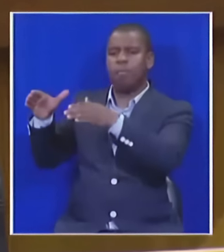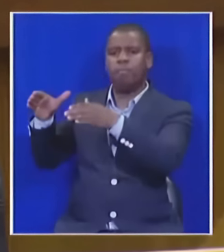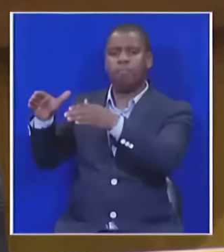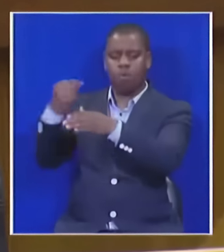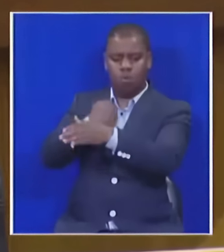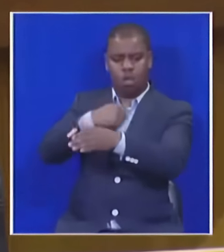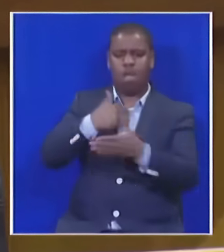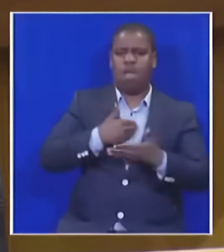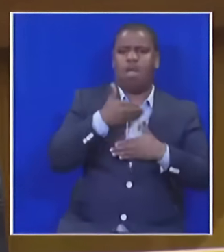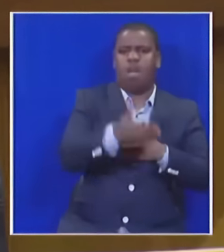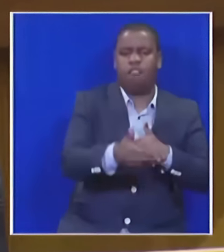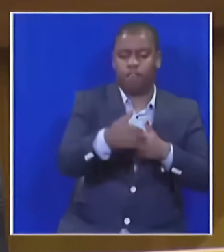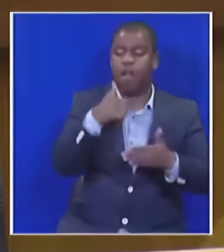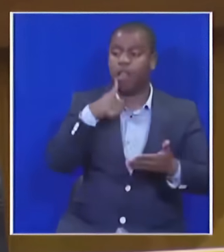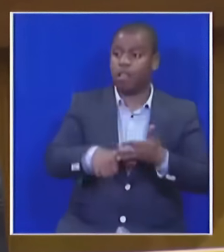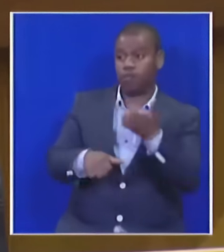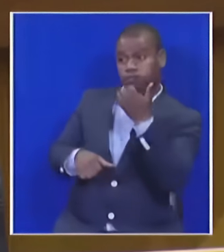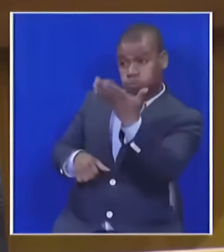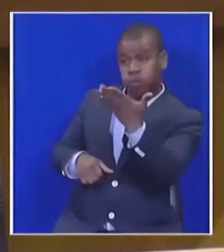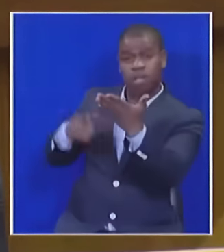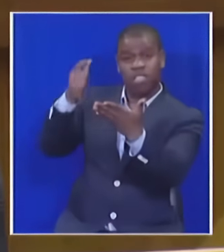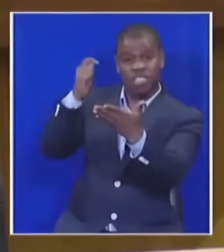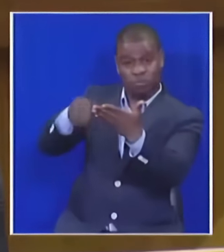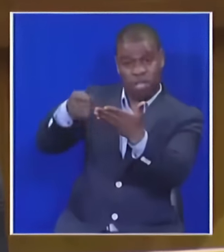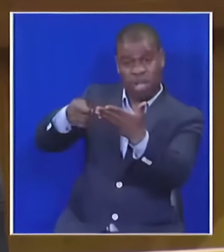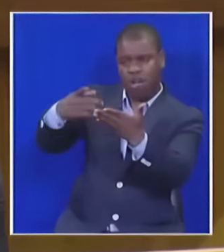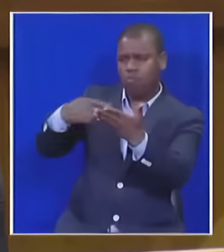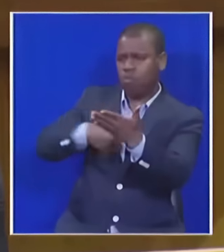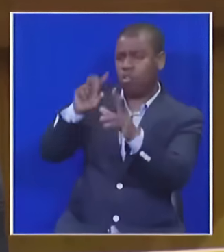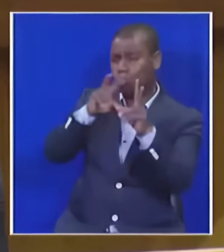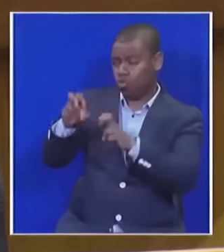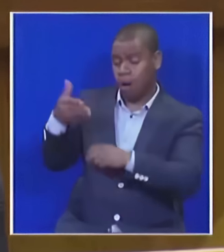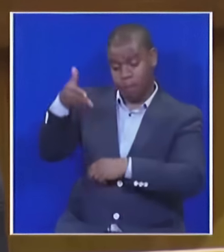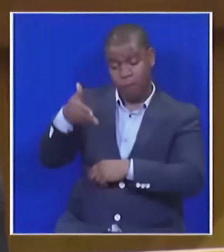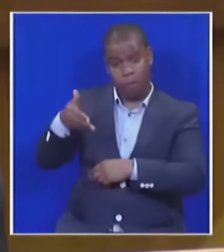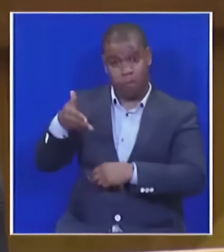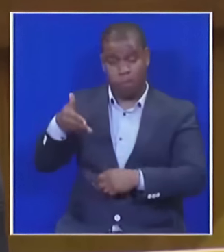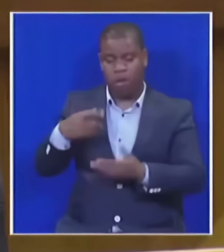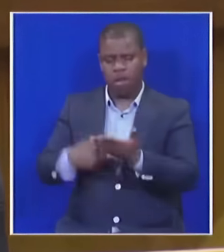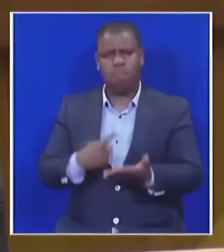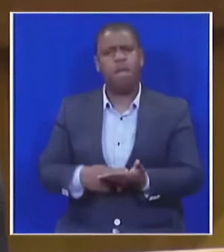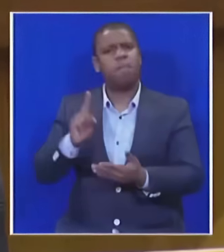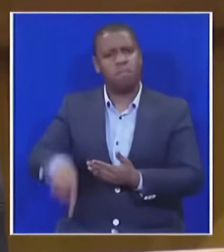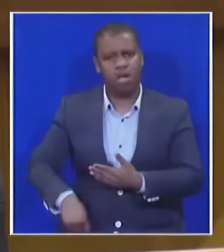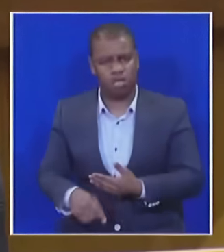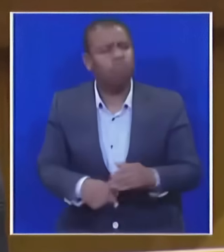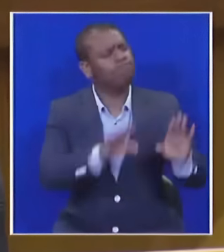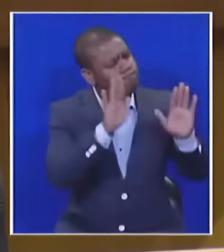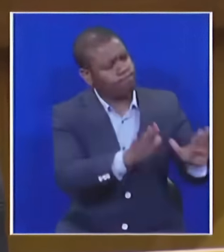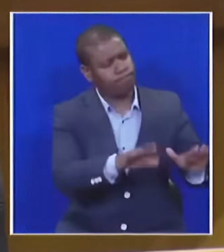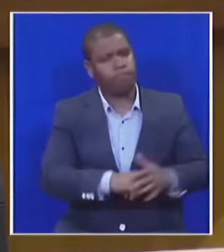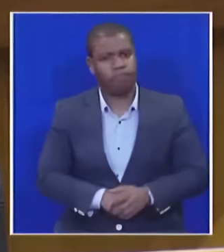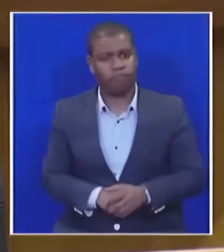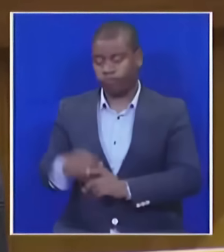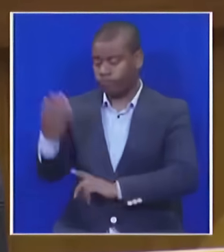had written a letter to the Speaker to ask that this matter be debated here. Order. Mrs.